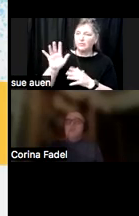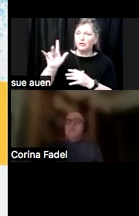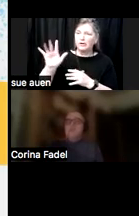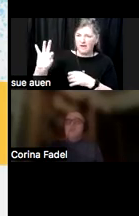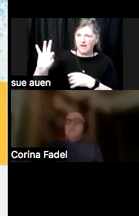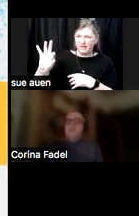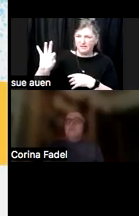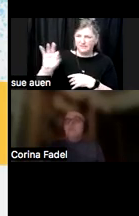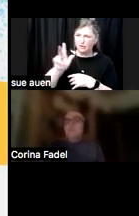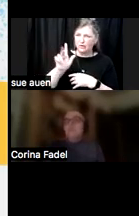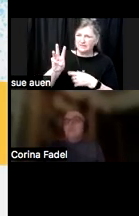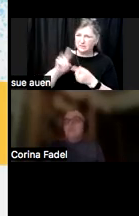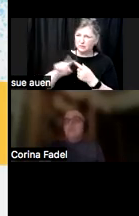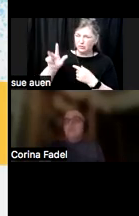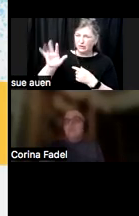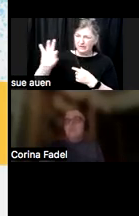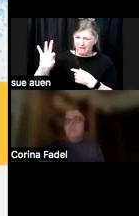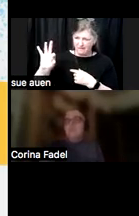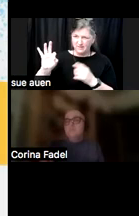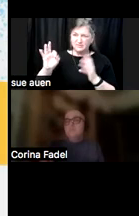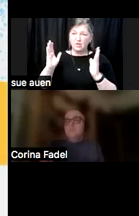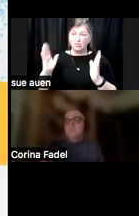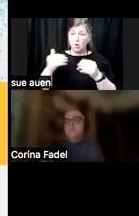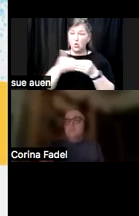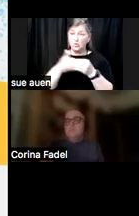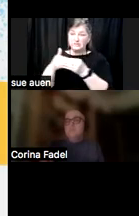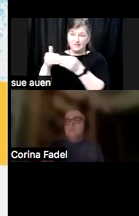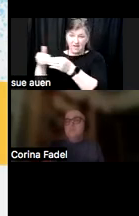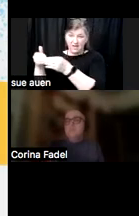Those will be those slides and that